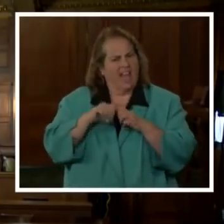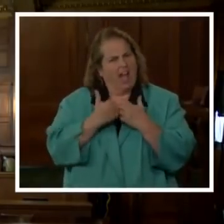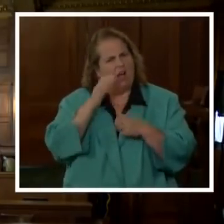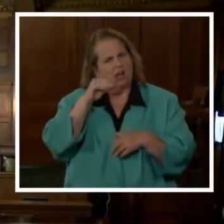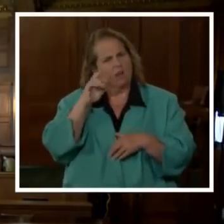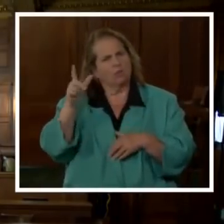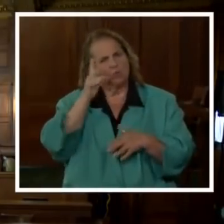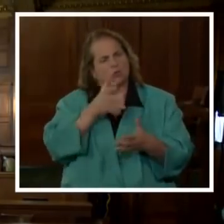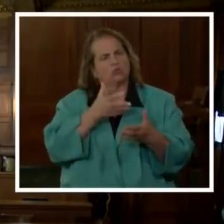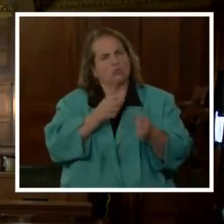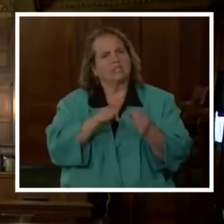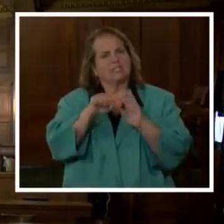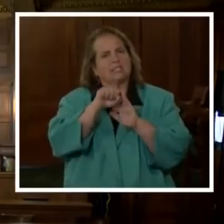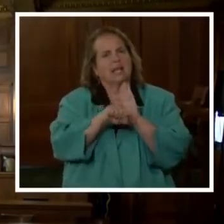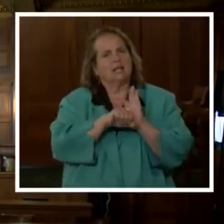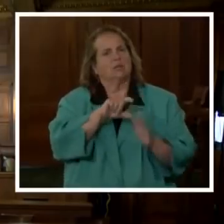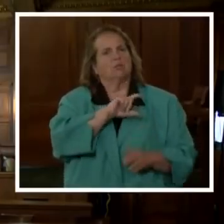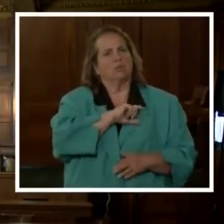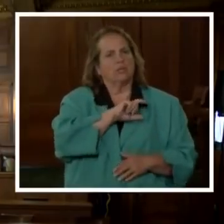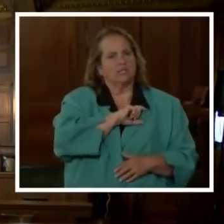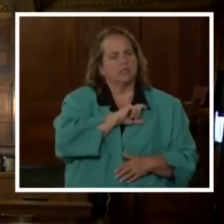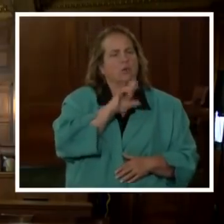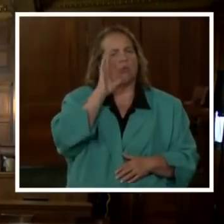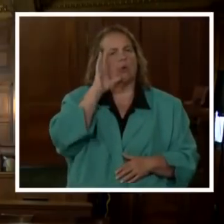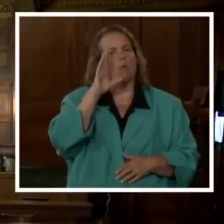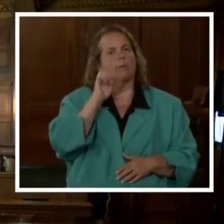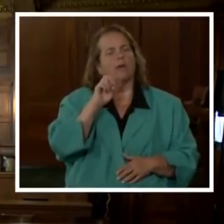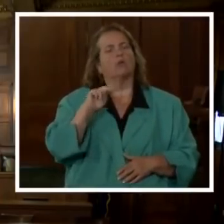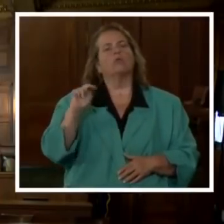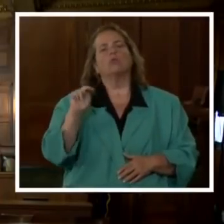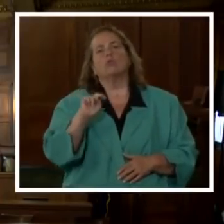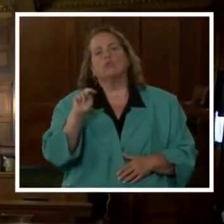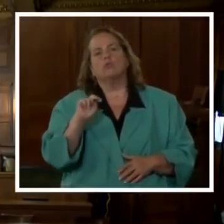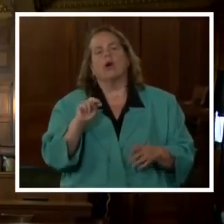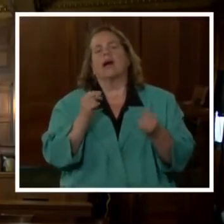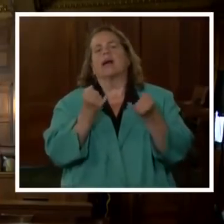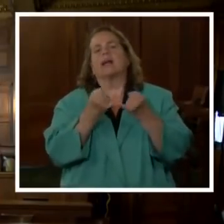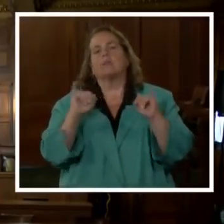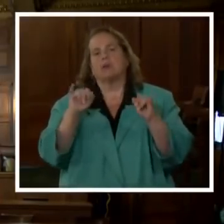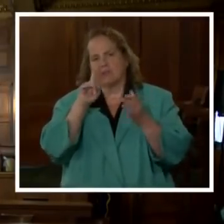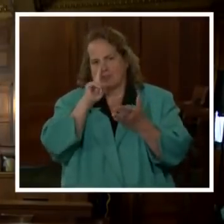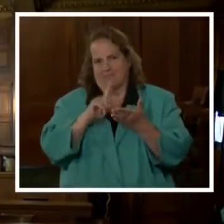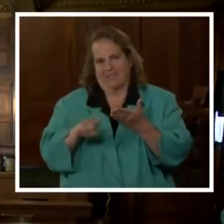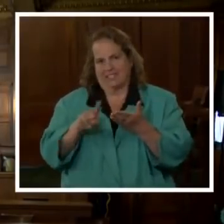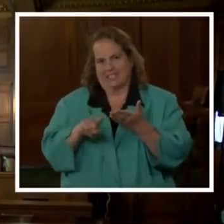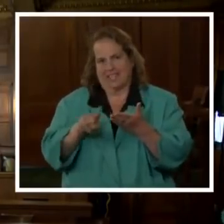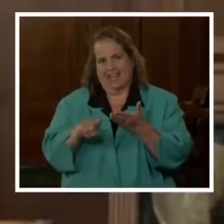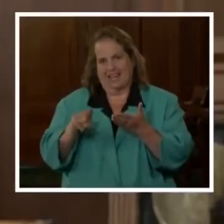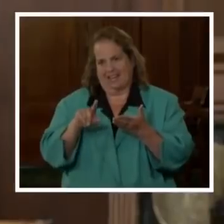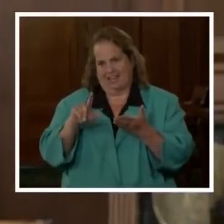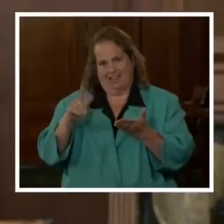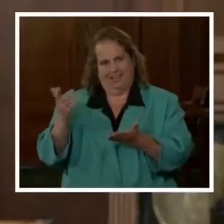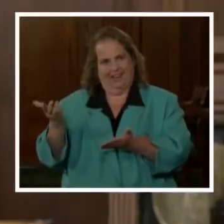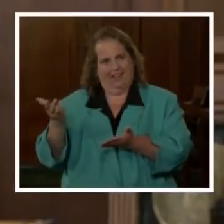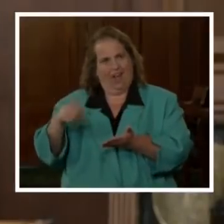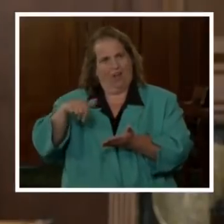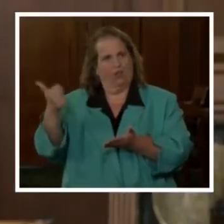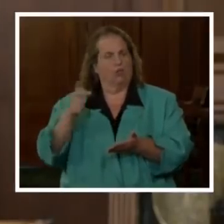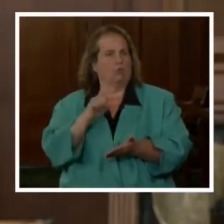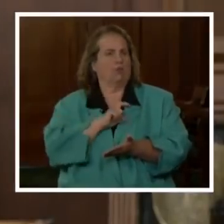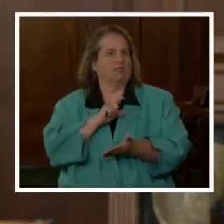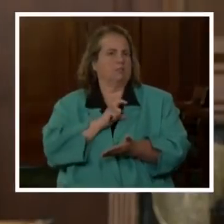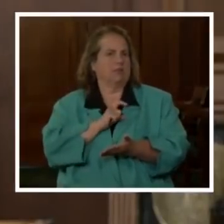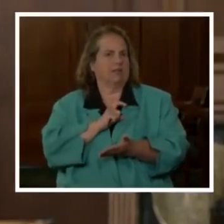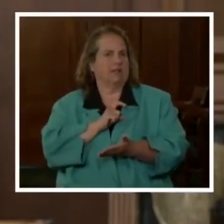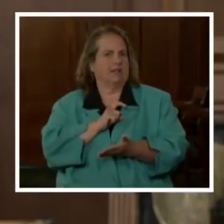that the state police team will be able to be objective and independent about investigating, you know, especially that involve people who are fellow